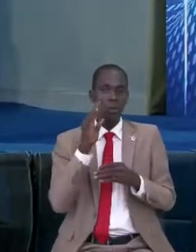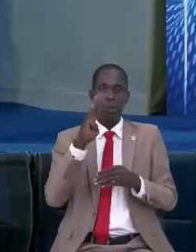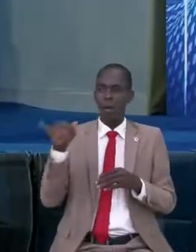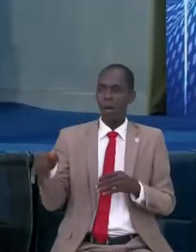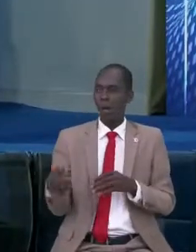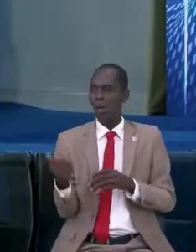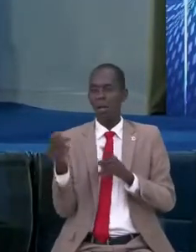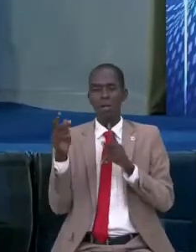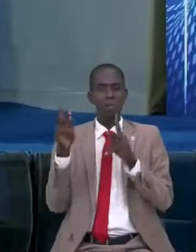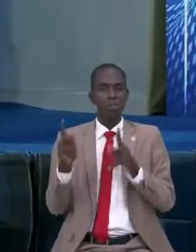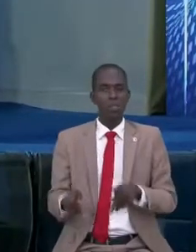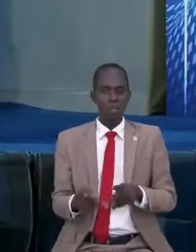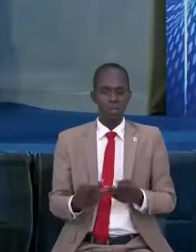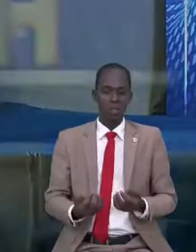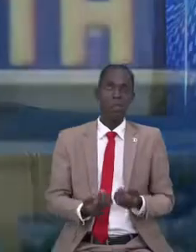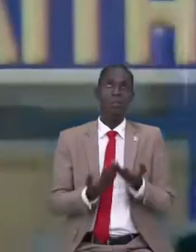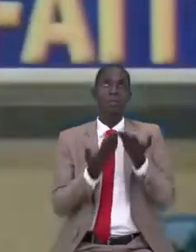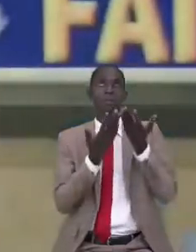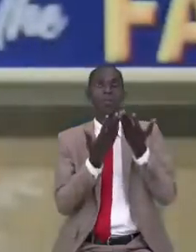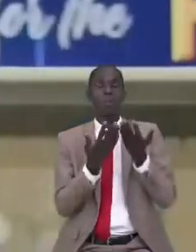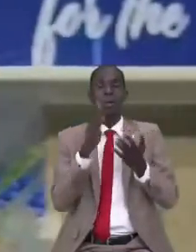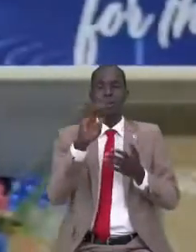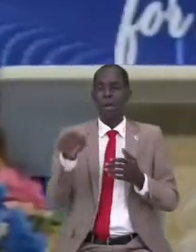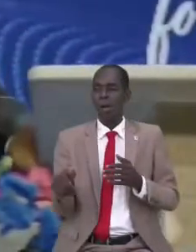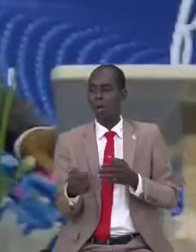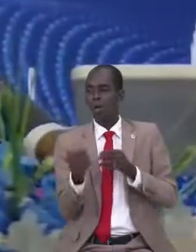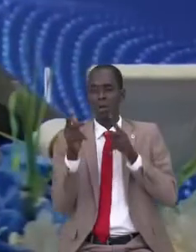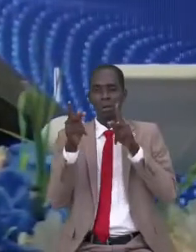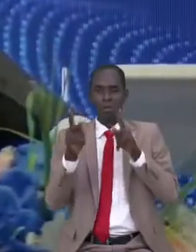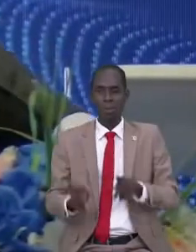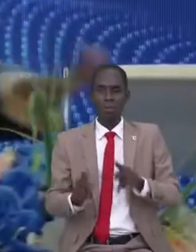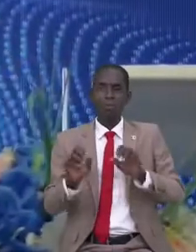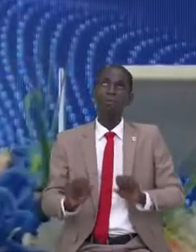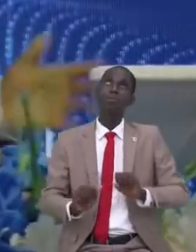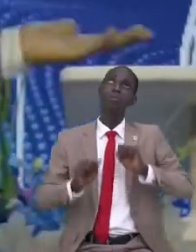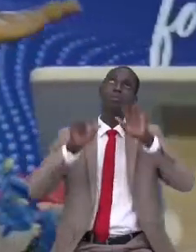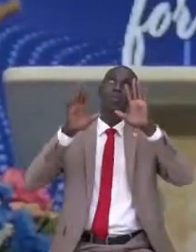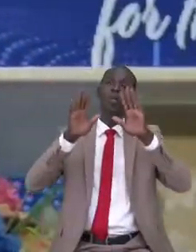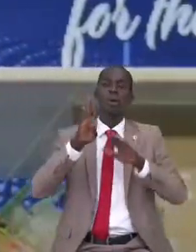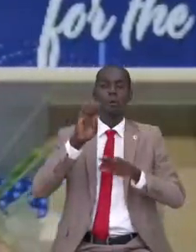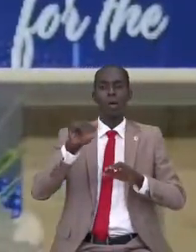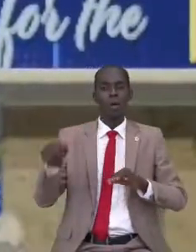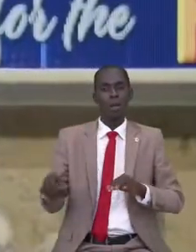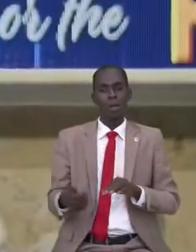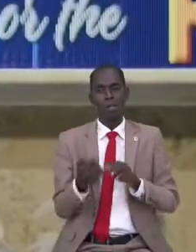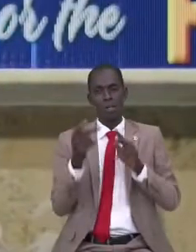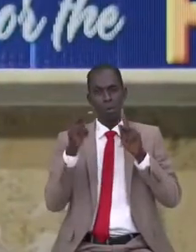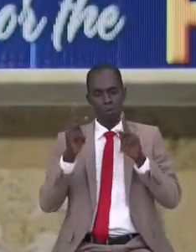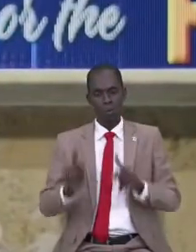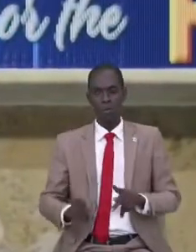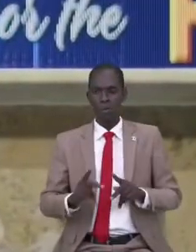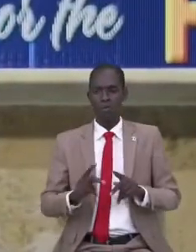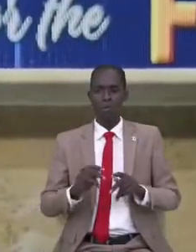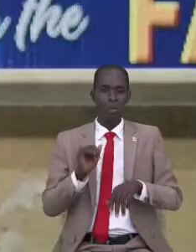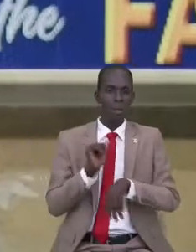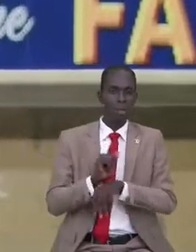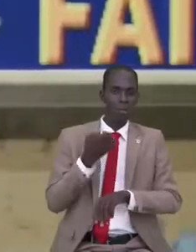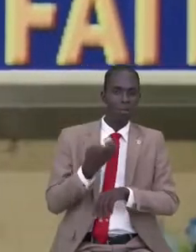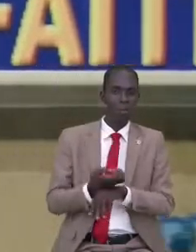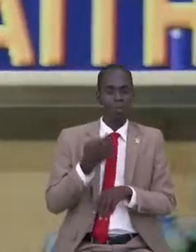another person's sacrifice, another person's submission, another person's steadfastness.